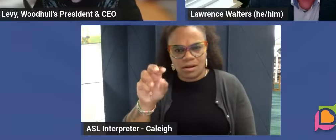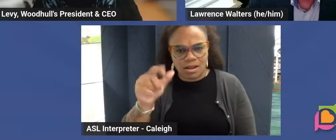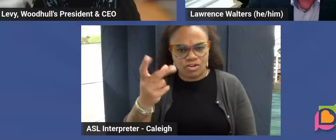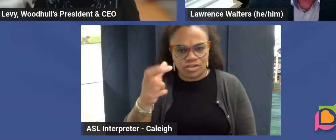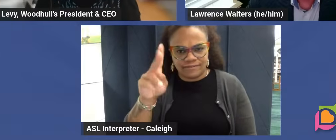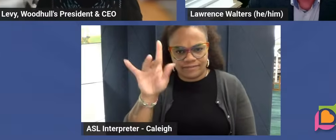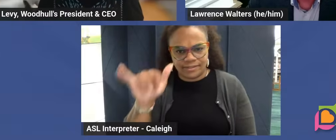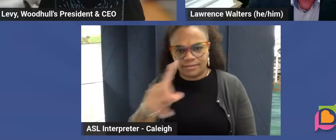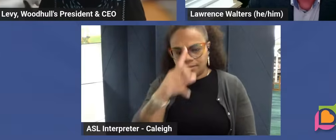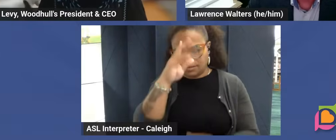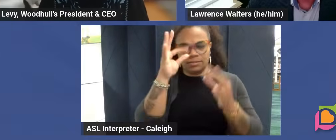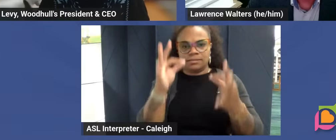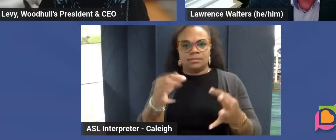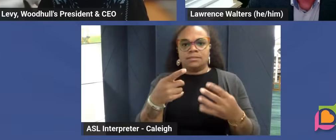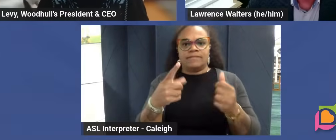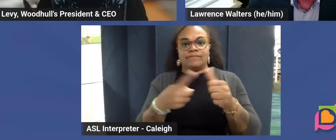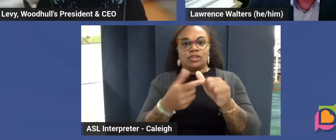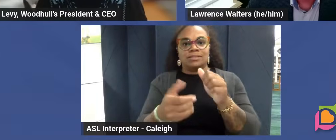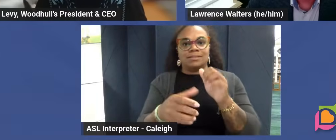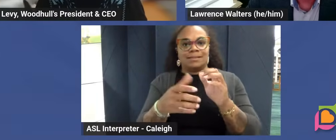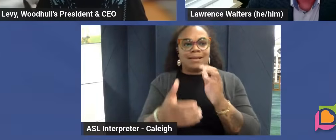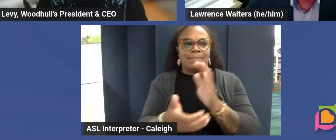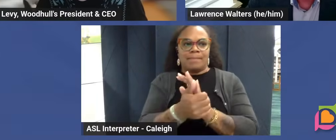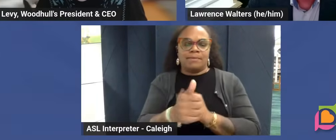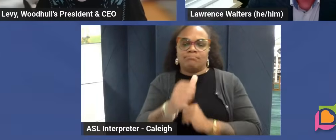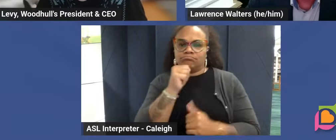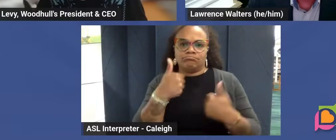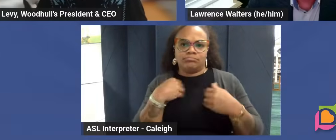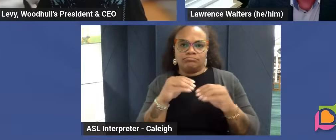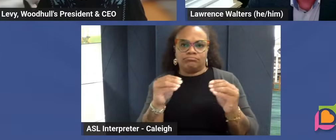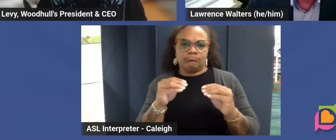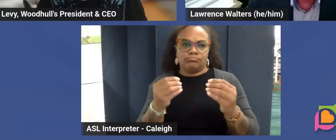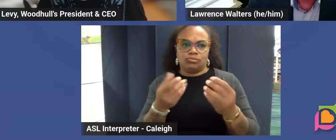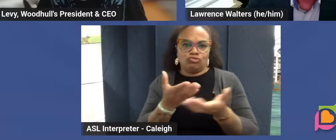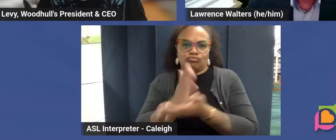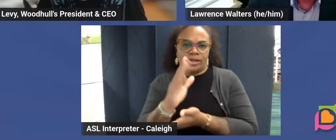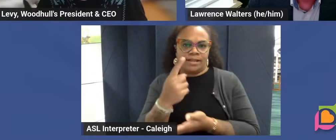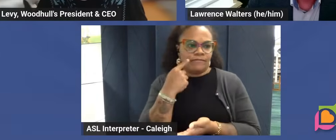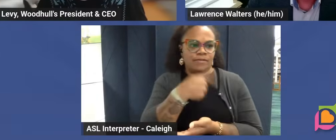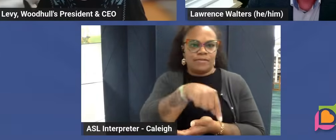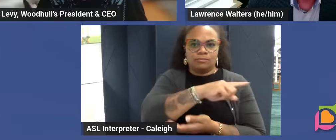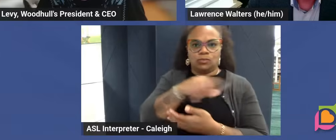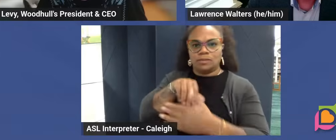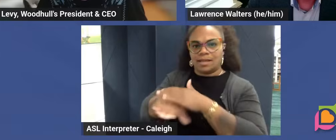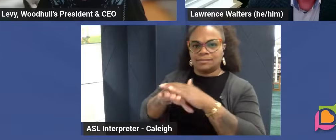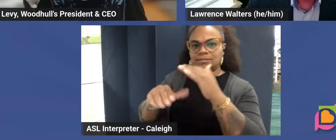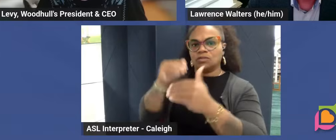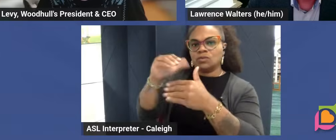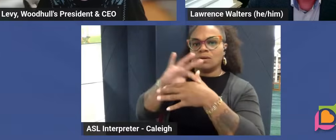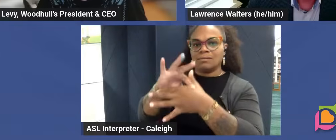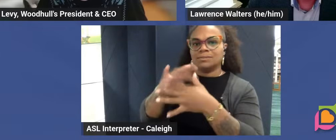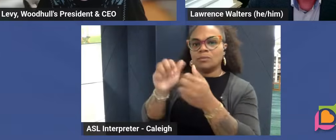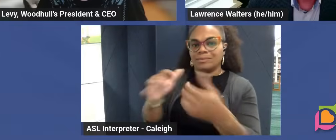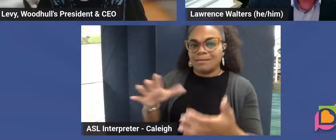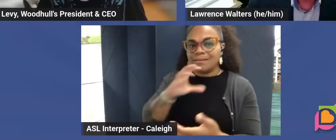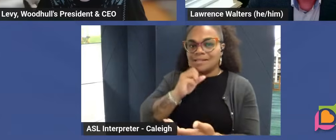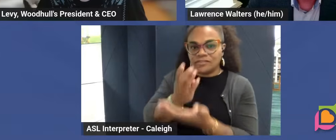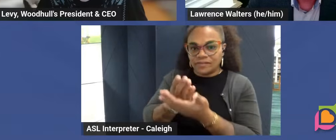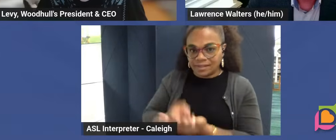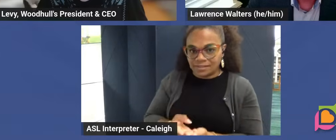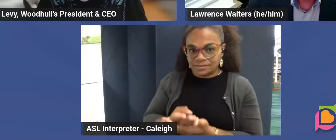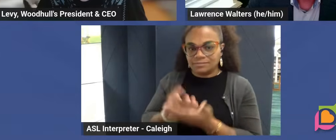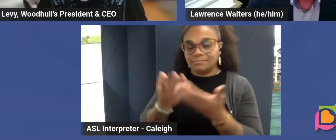First Amendment right to access adult content without age verification. And therefore, the